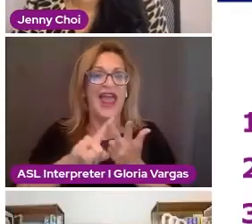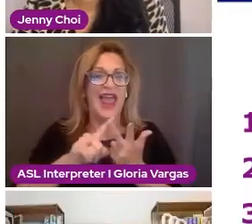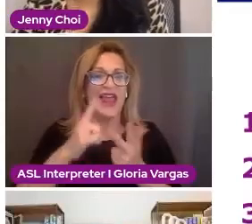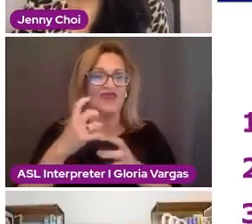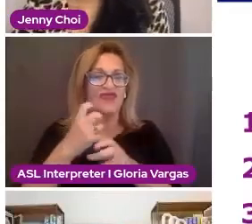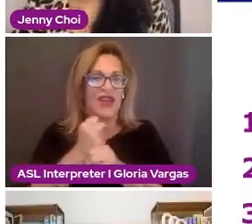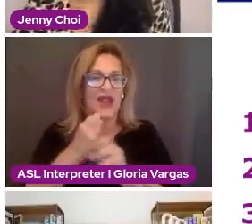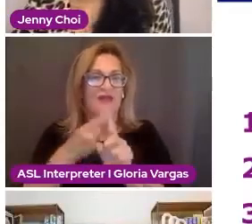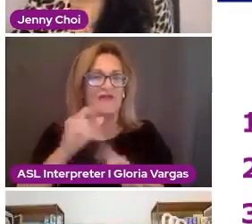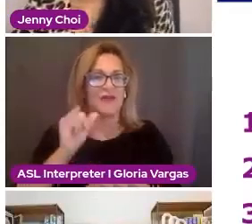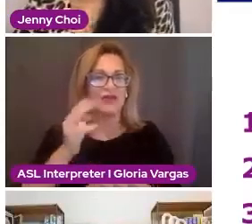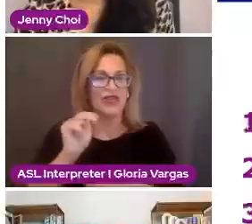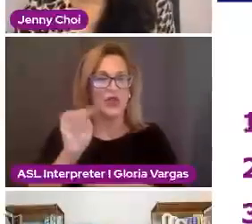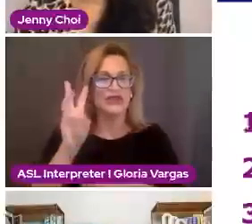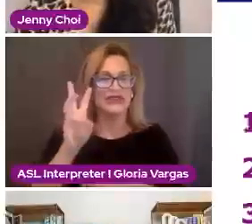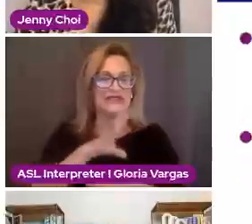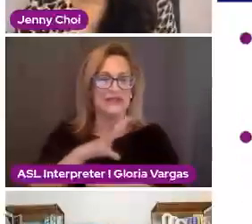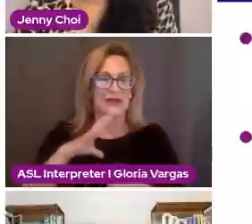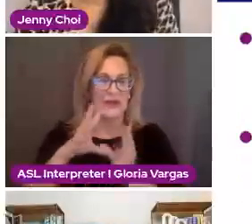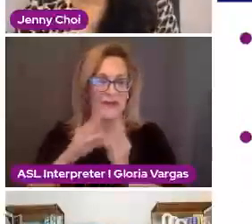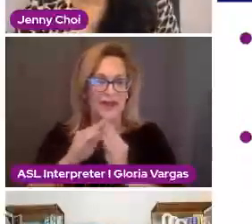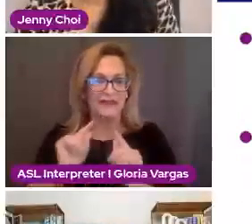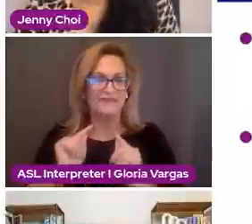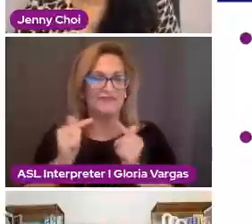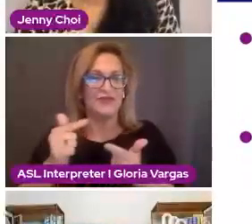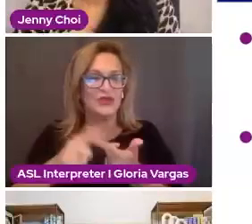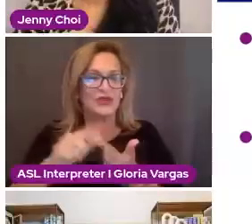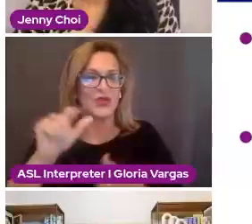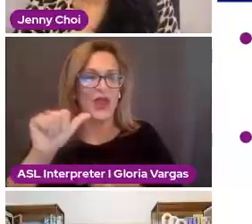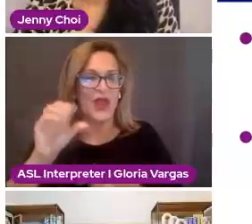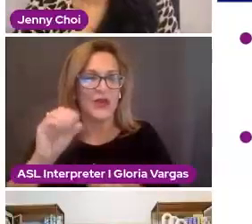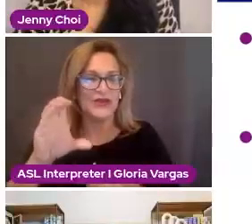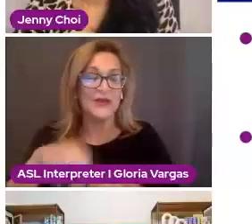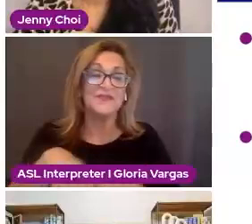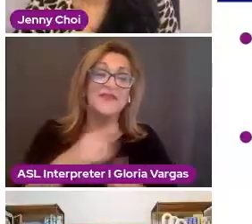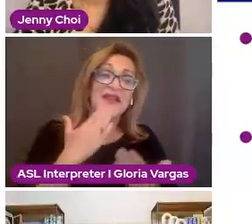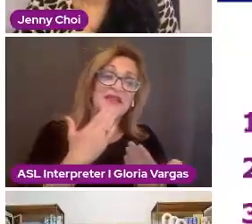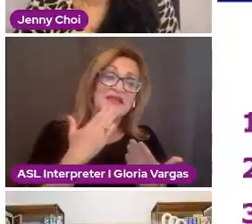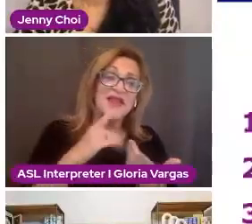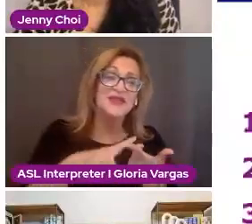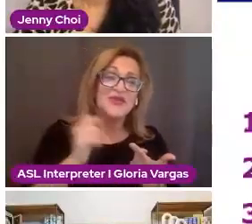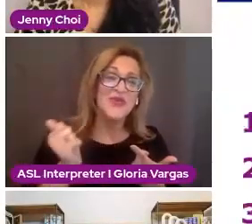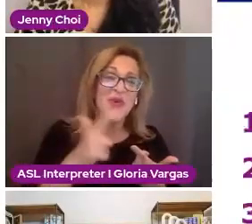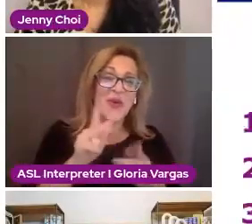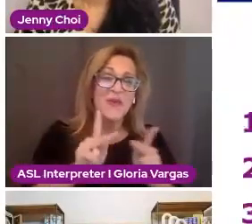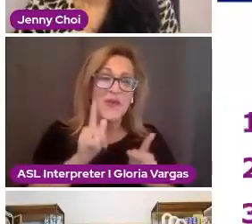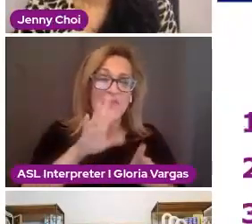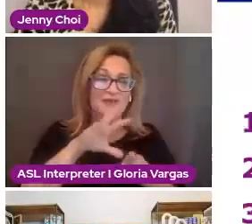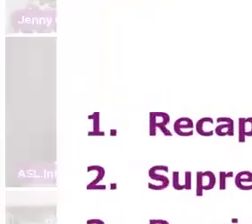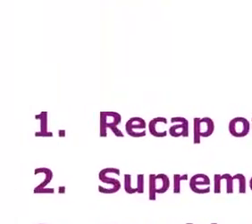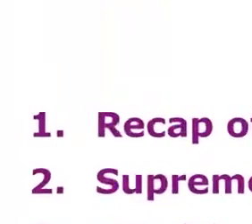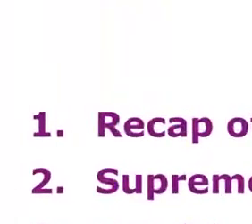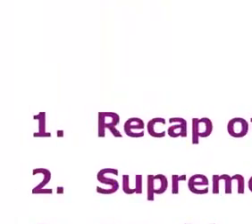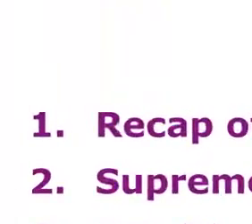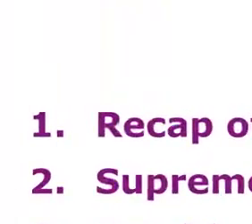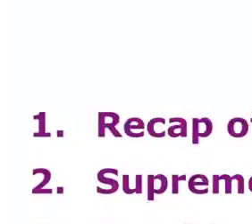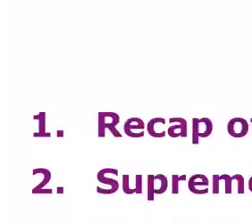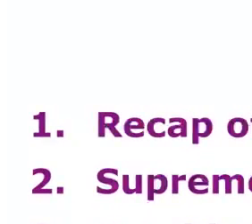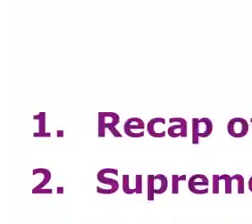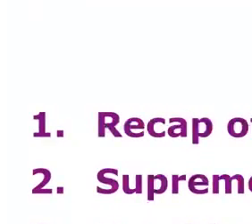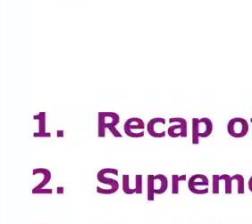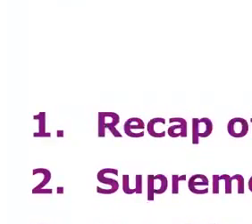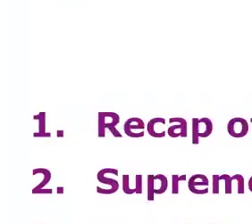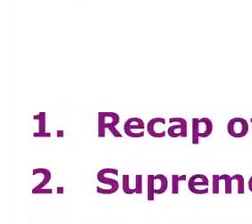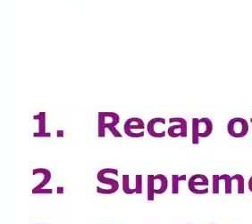so much, Jenny, for hosting this month's town hall. And thank you to our ASL interpreter, Gloria, for all of